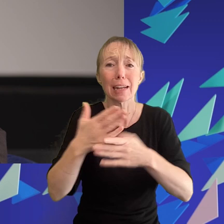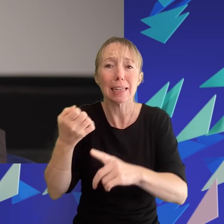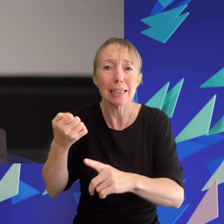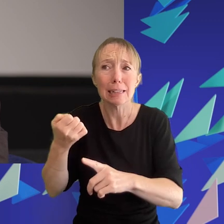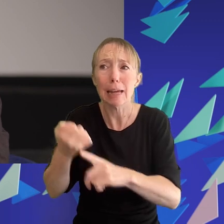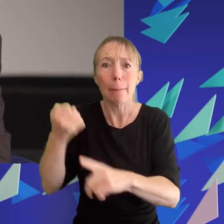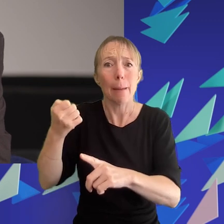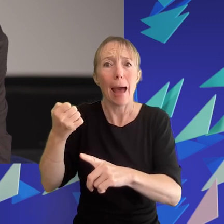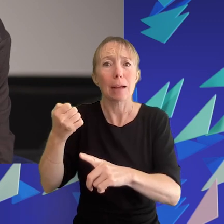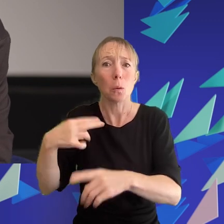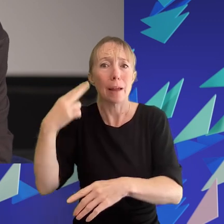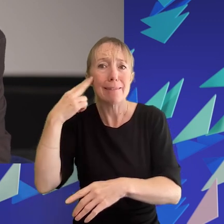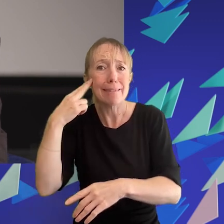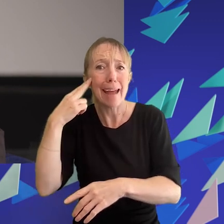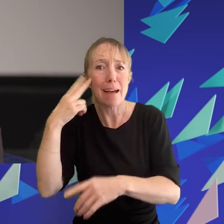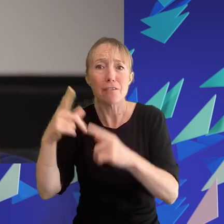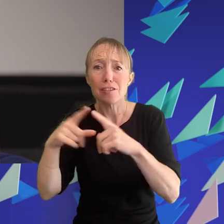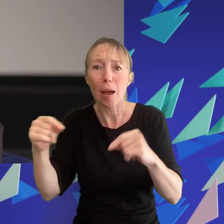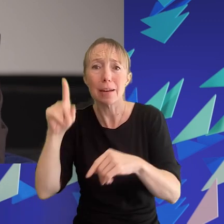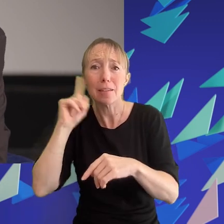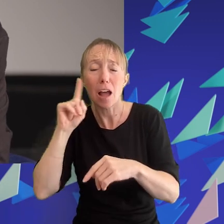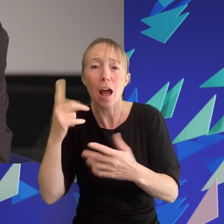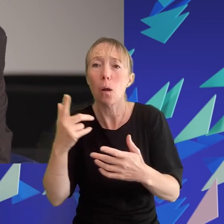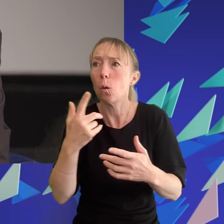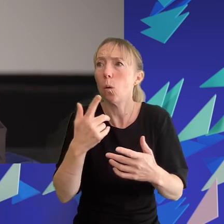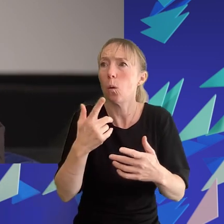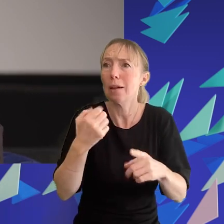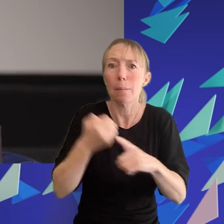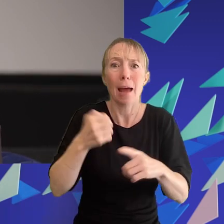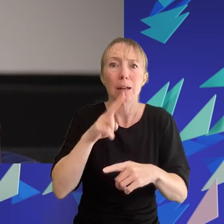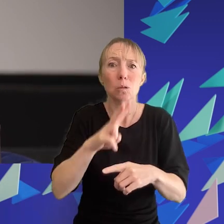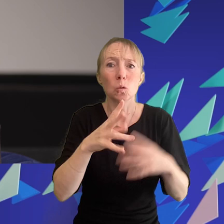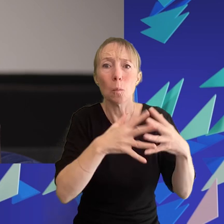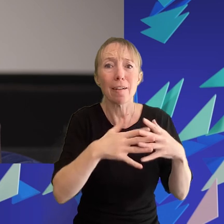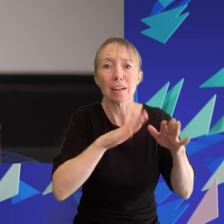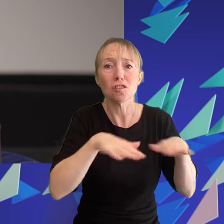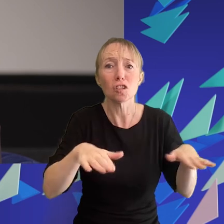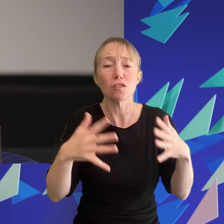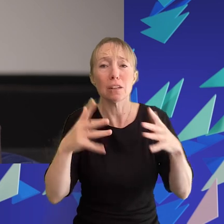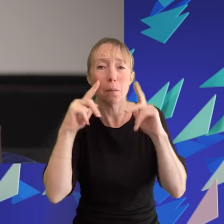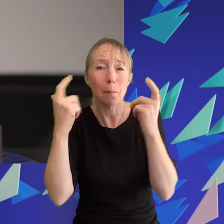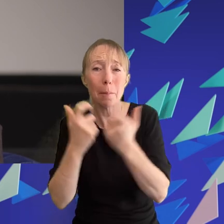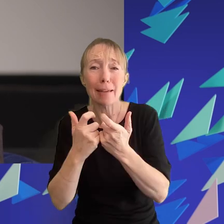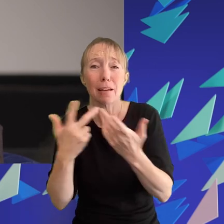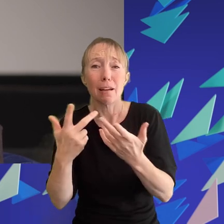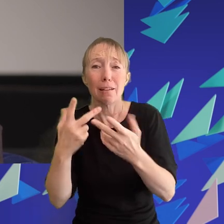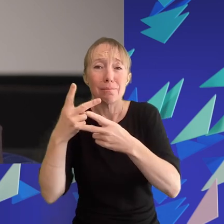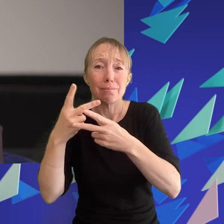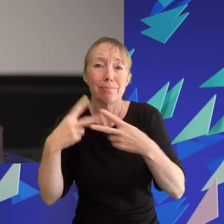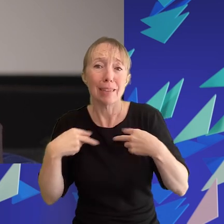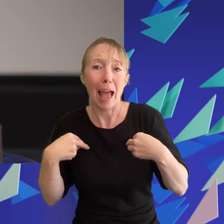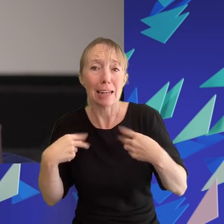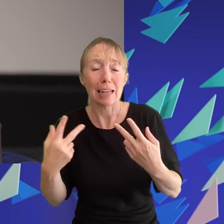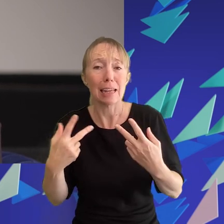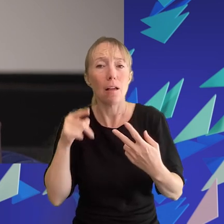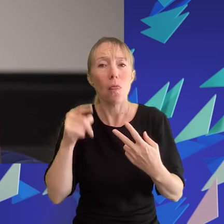girl and have an impact with two American kids and a Mexican nanny. And so those extreme situations,